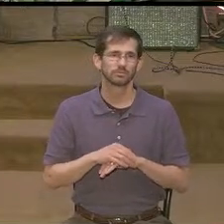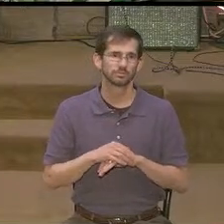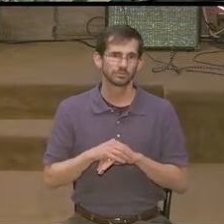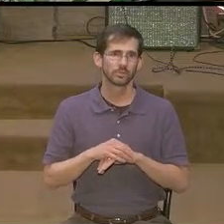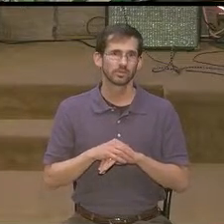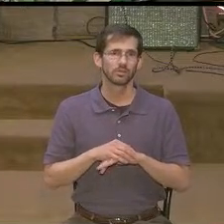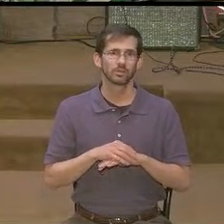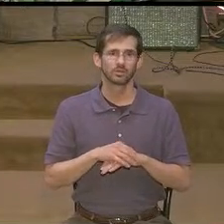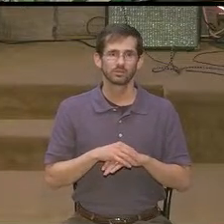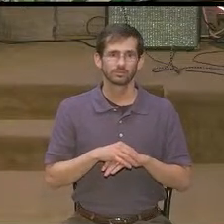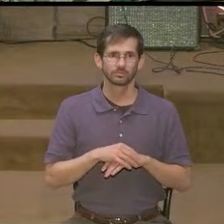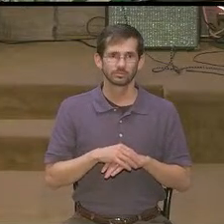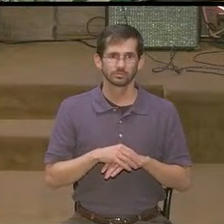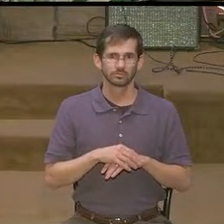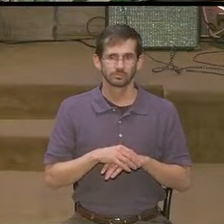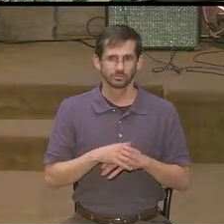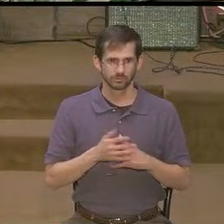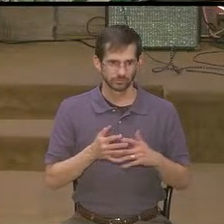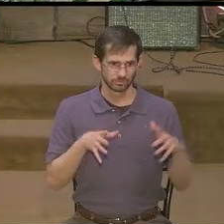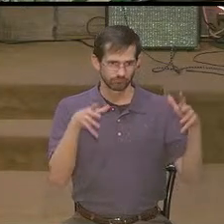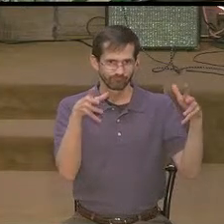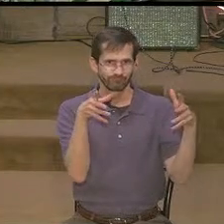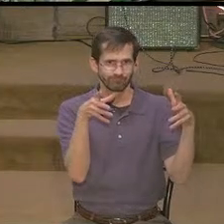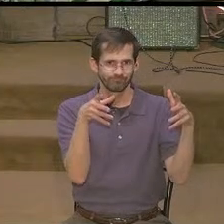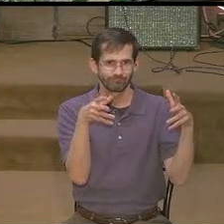So they're waiting.